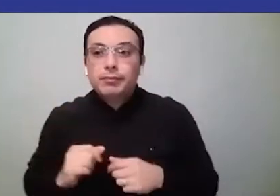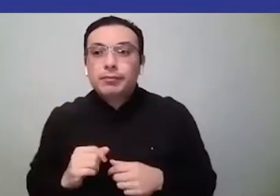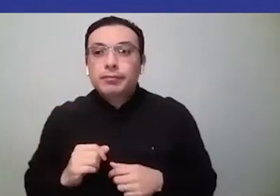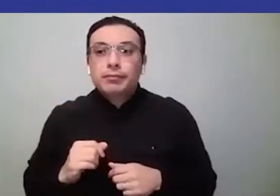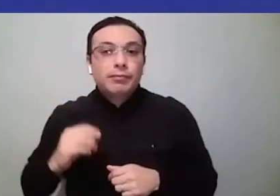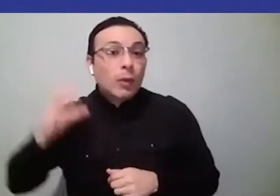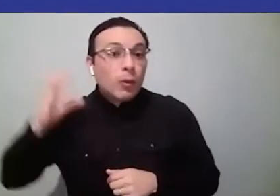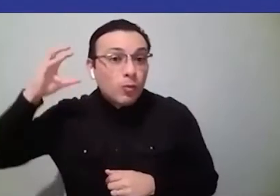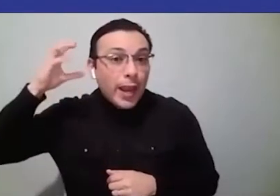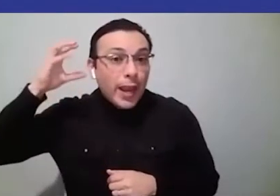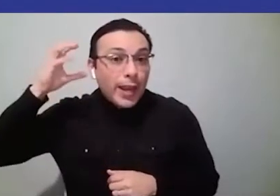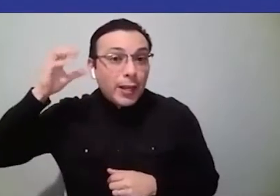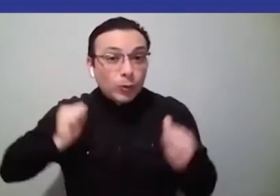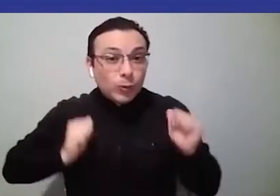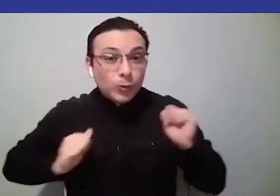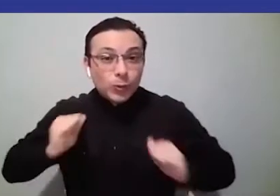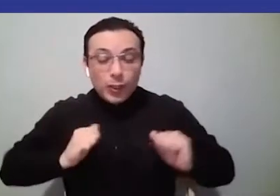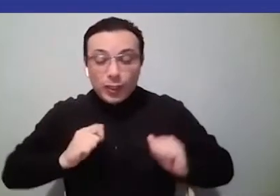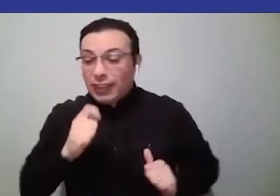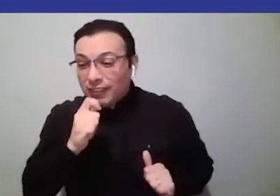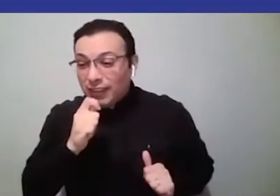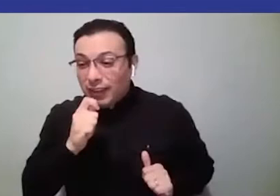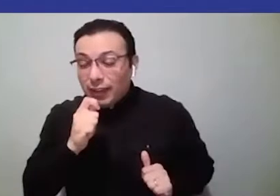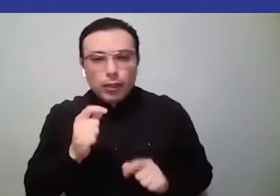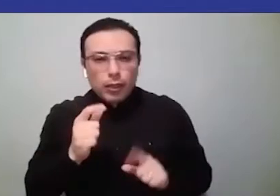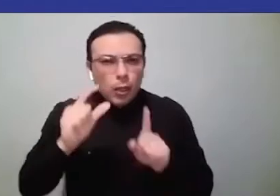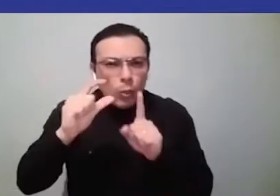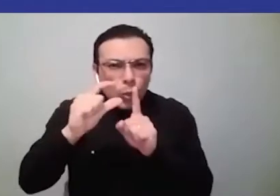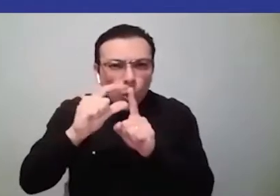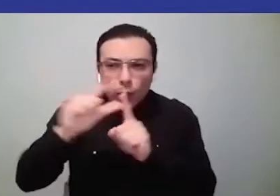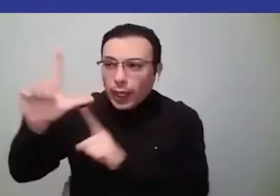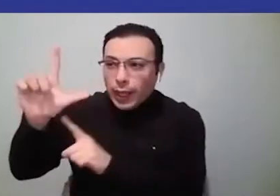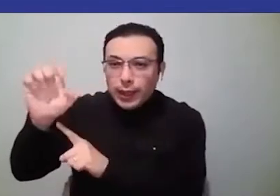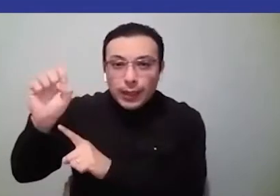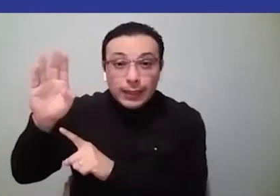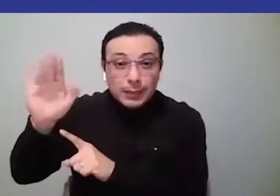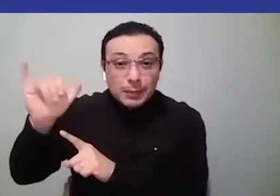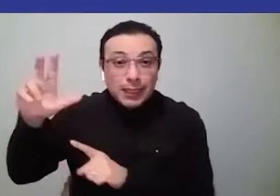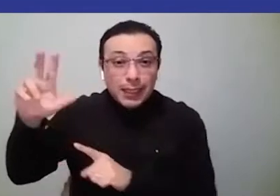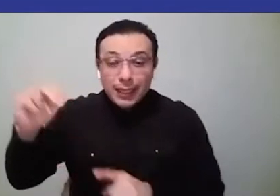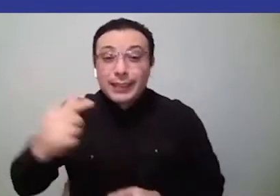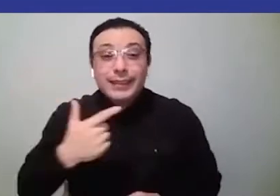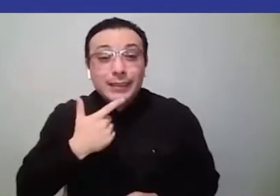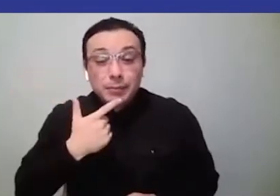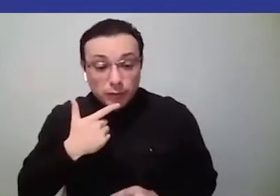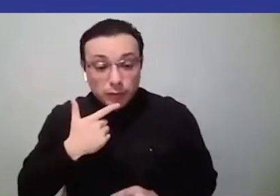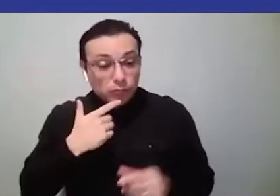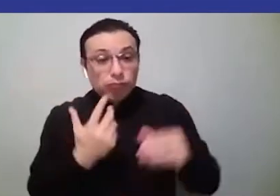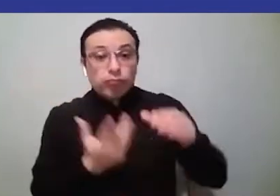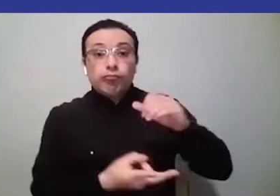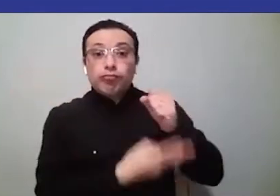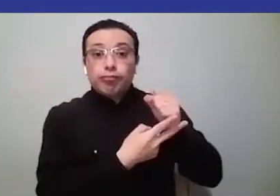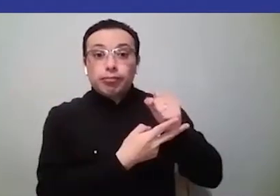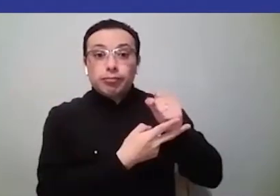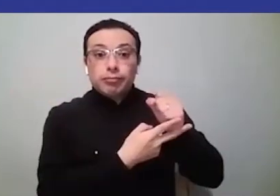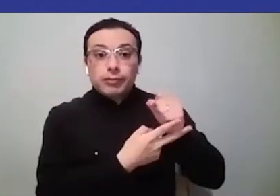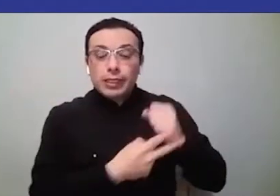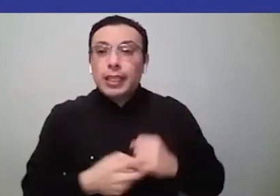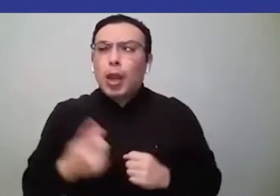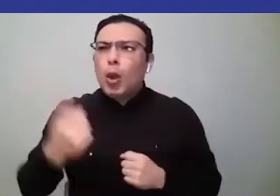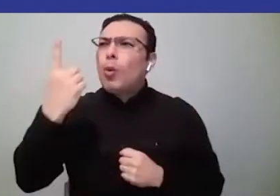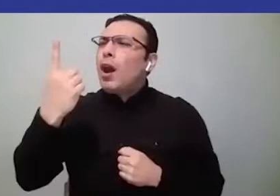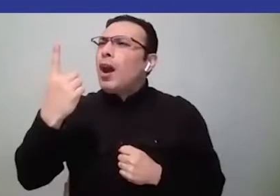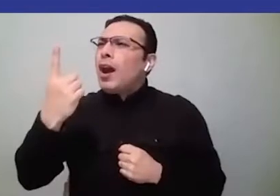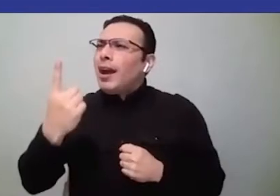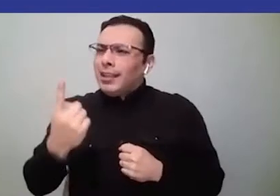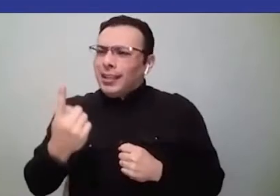in there. There's music, there's even a tape of someone's performance art where it's just werewolf howls for about